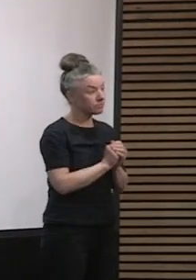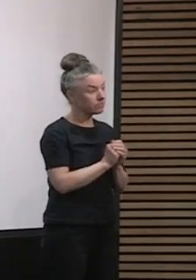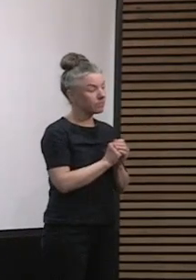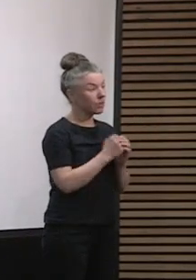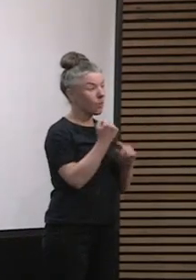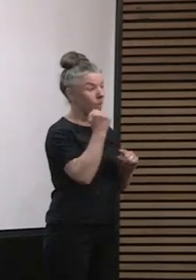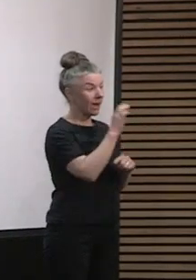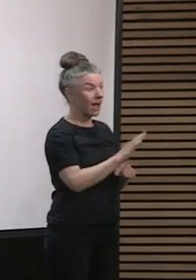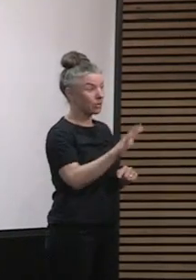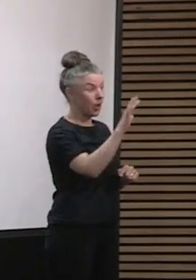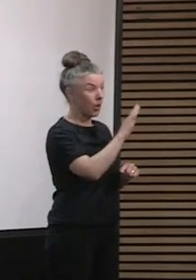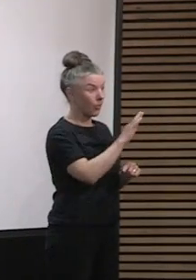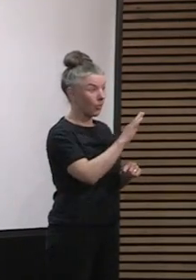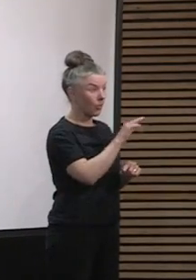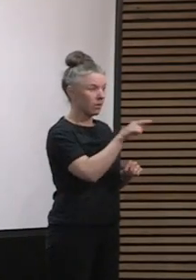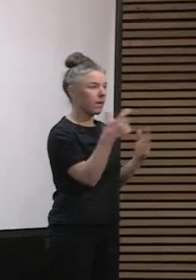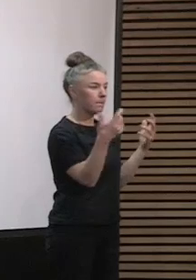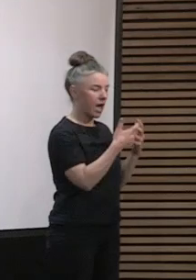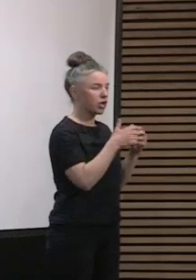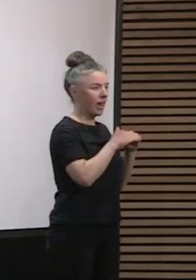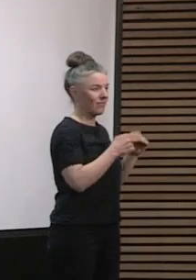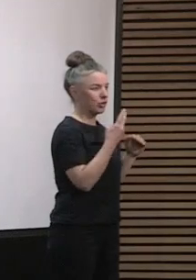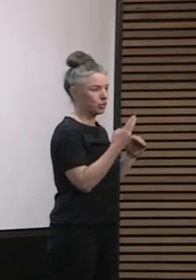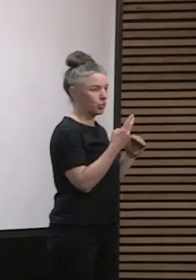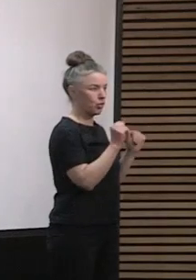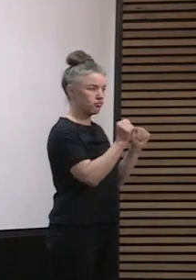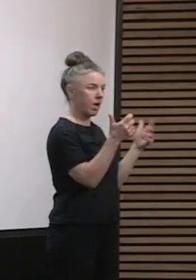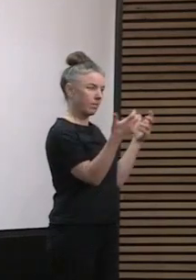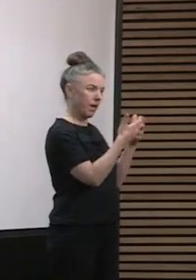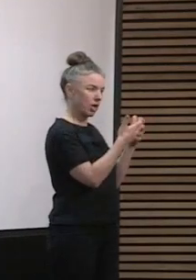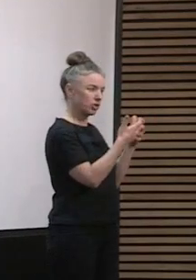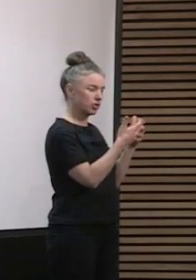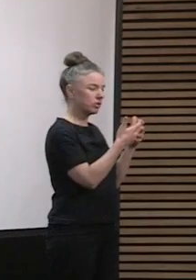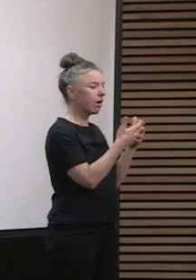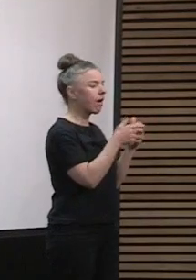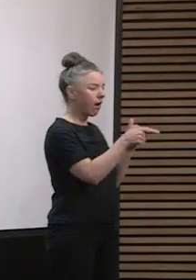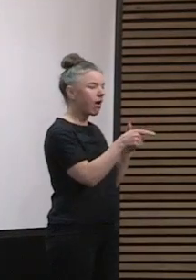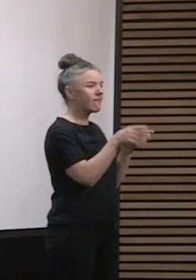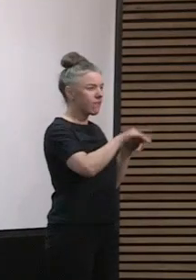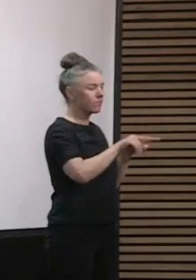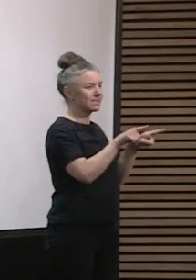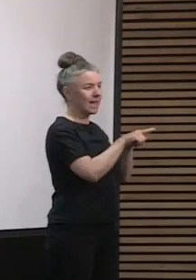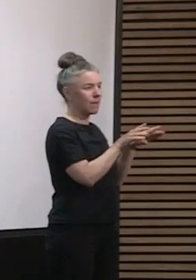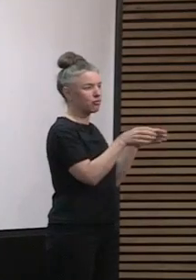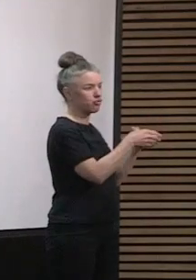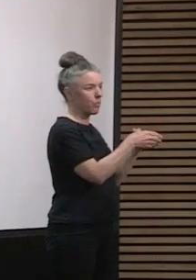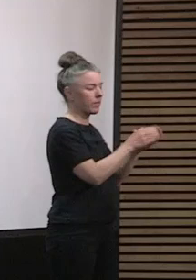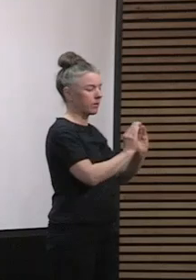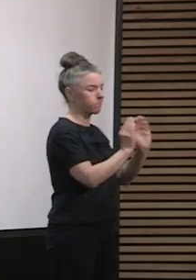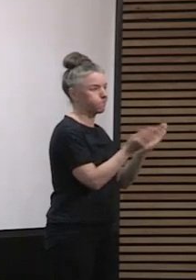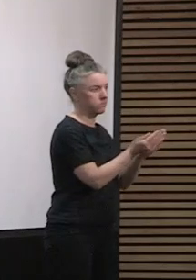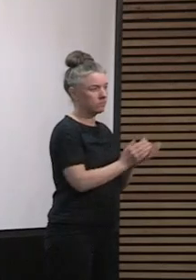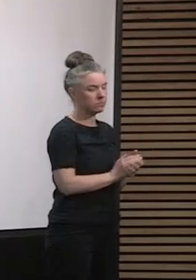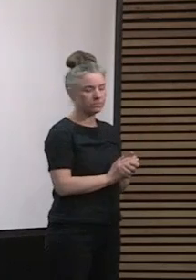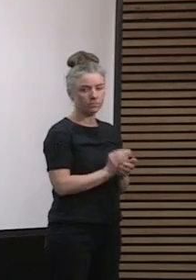the Waikato fits with level two. We know that they're linked, they're contained, they're isolated. It's a similar